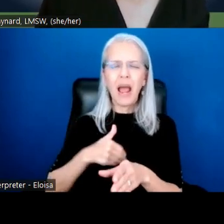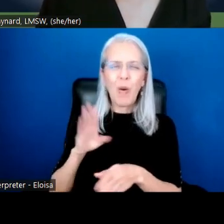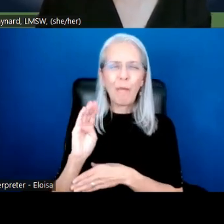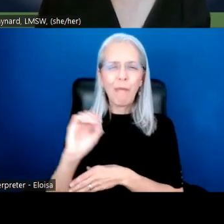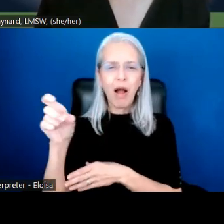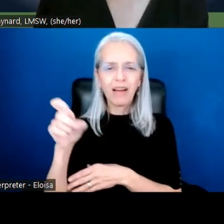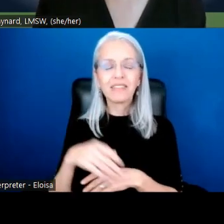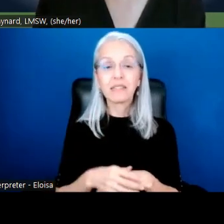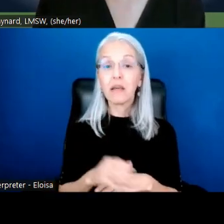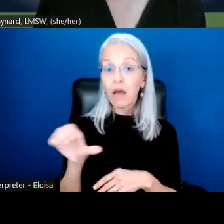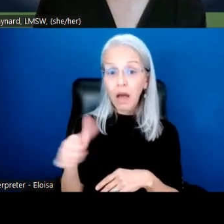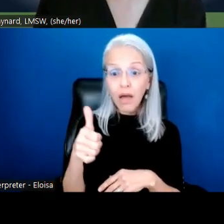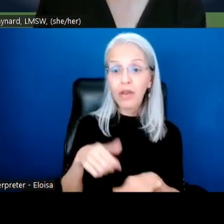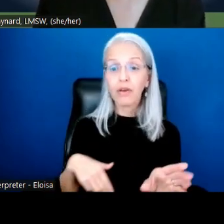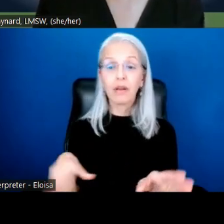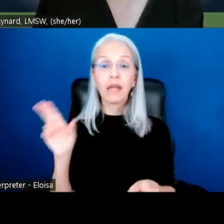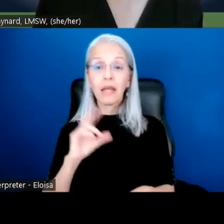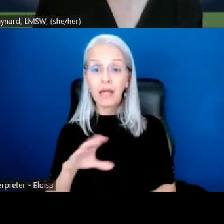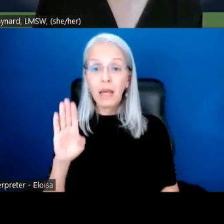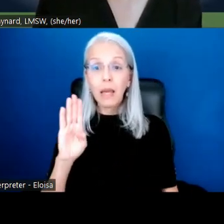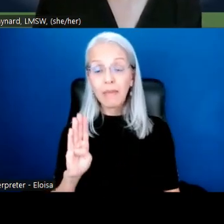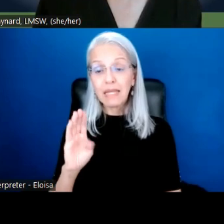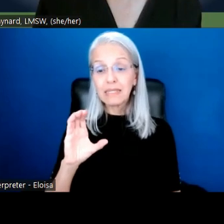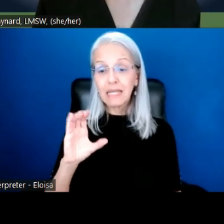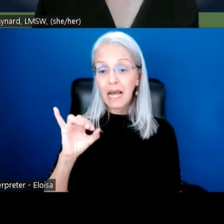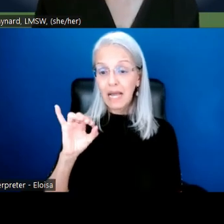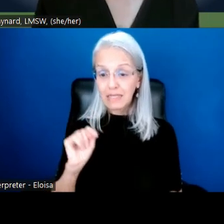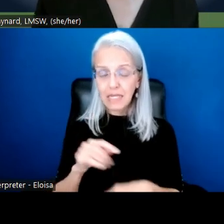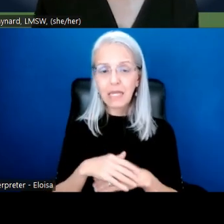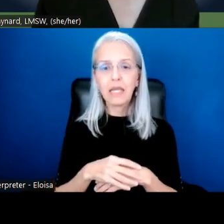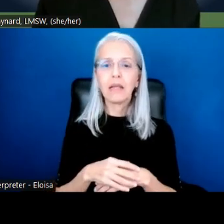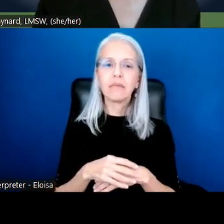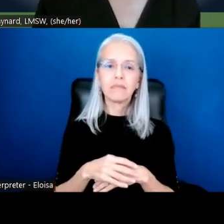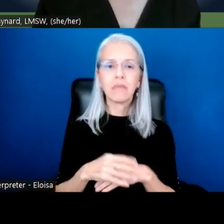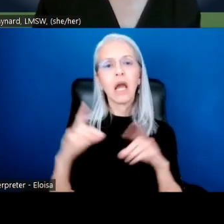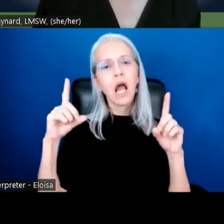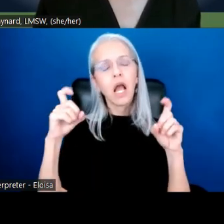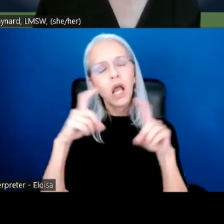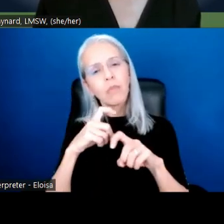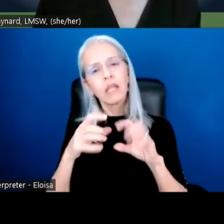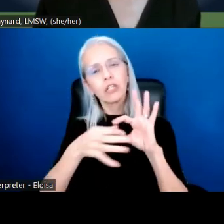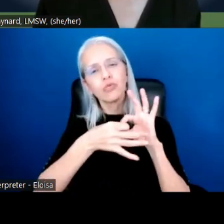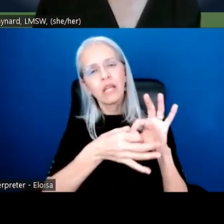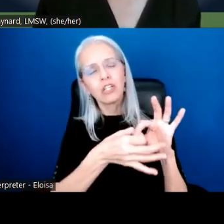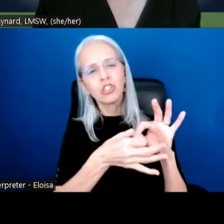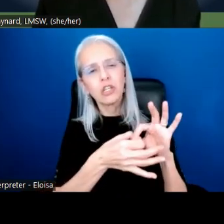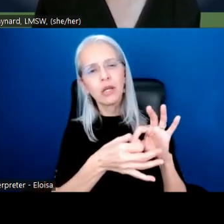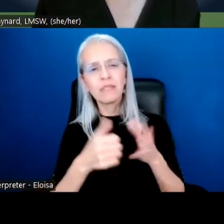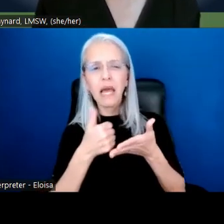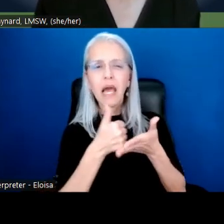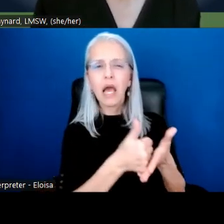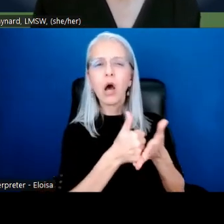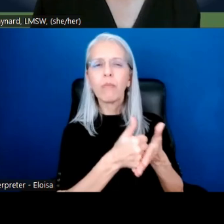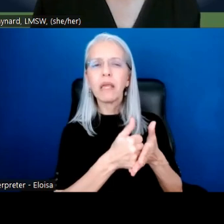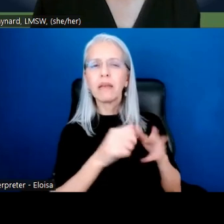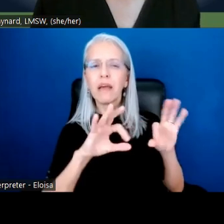Lisa? BCIT, the complex relationship and helping families find ways to bond together. Yeah, play therapy is